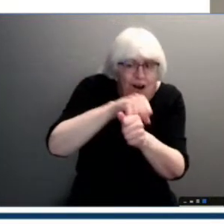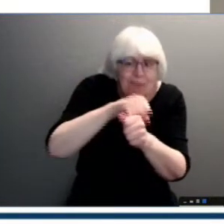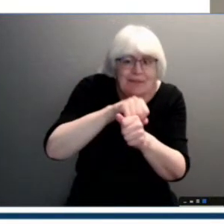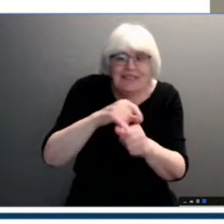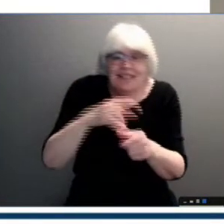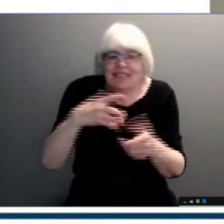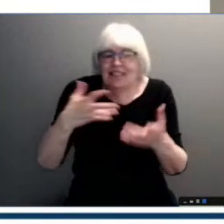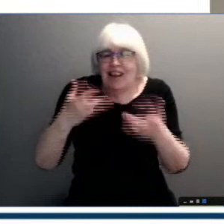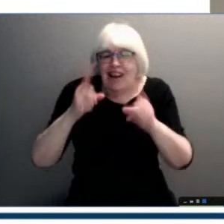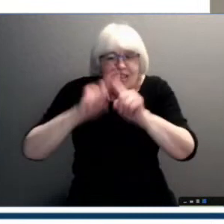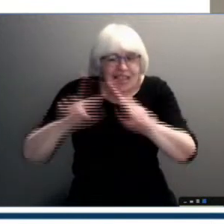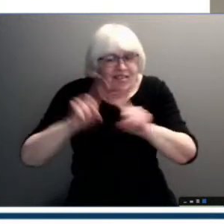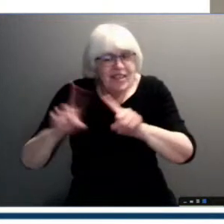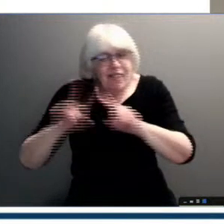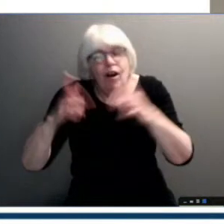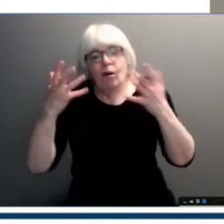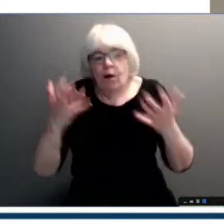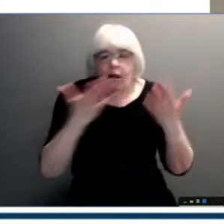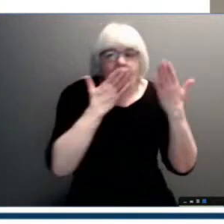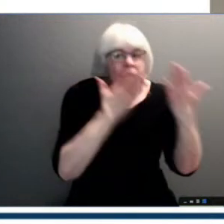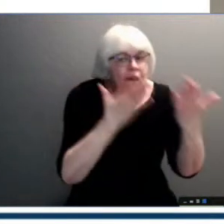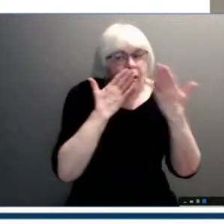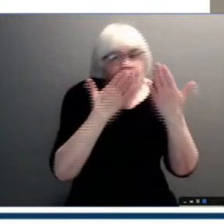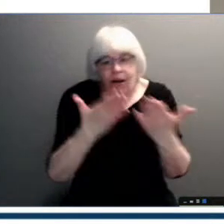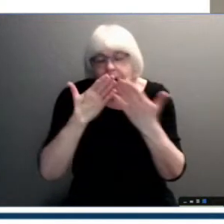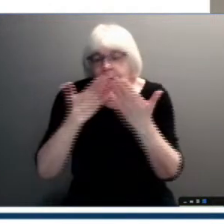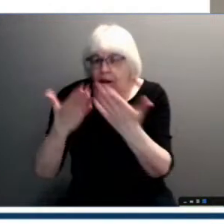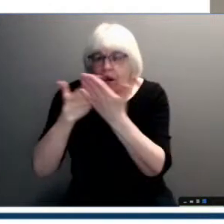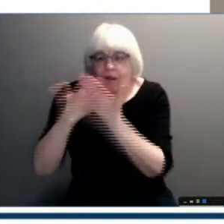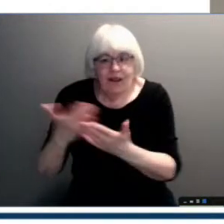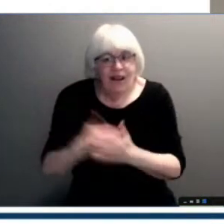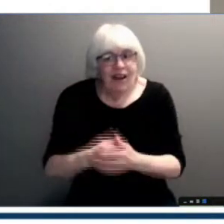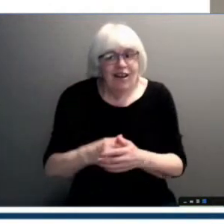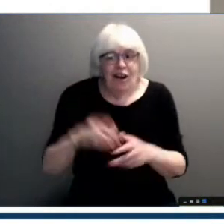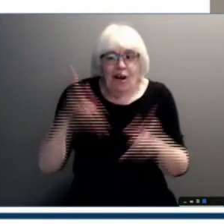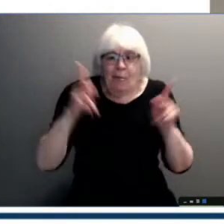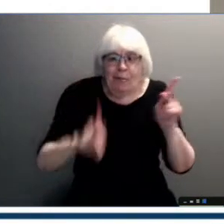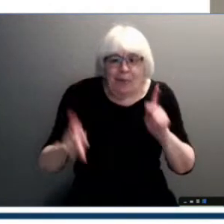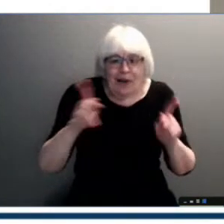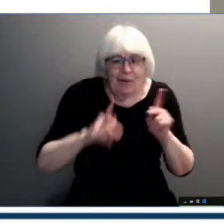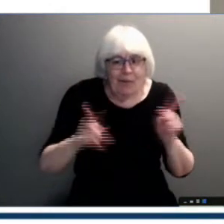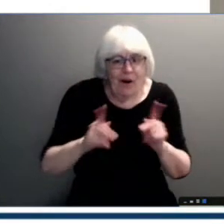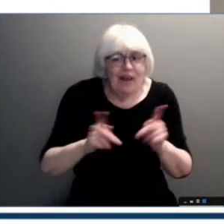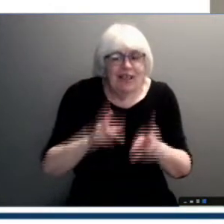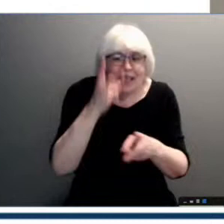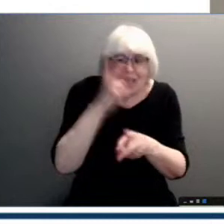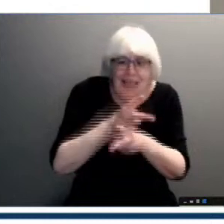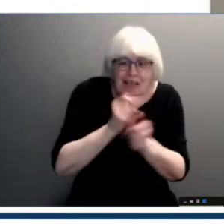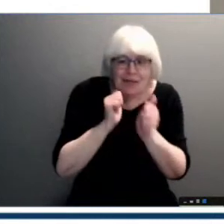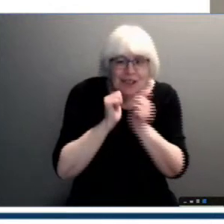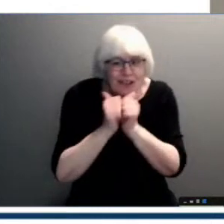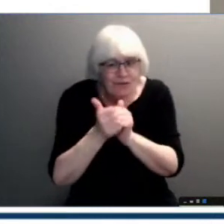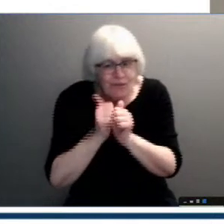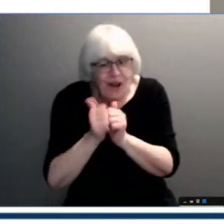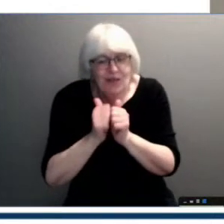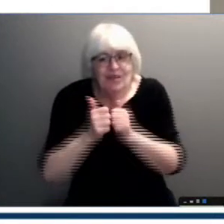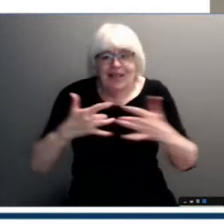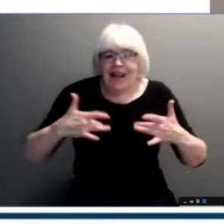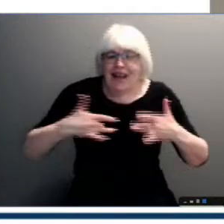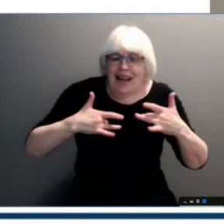and vaccine checkers who are trying to keep sport facilities, events, healthcare facilities, and other public places safe and